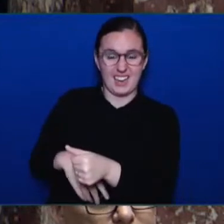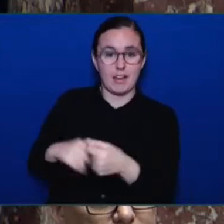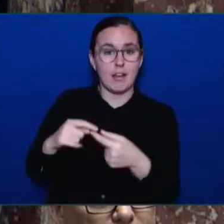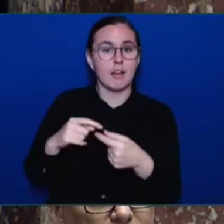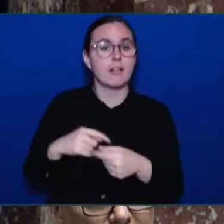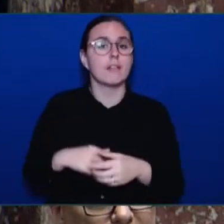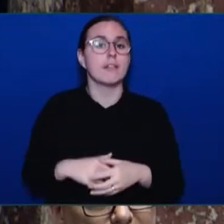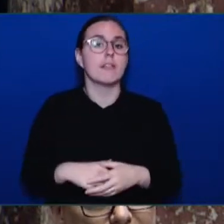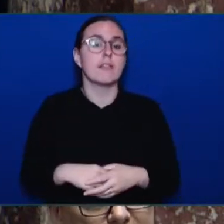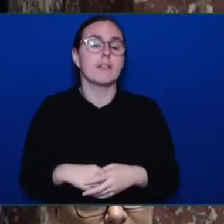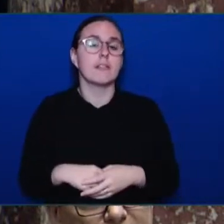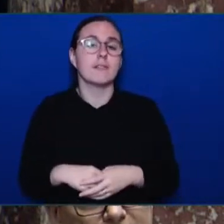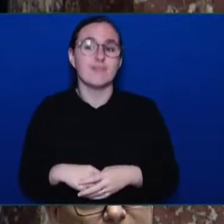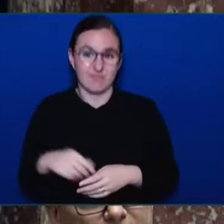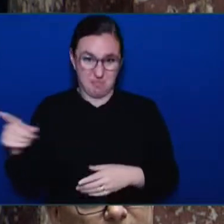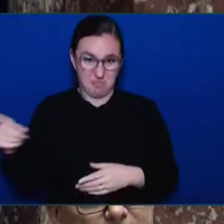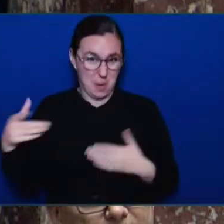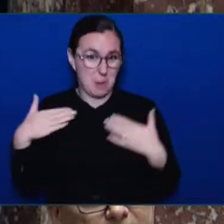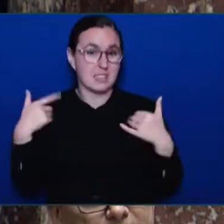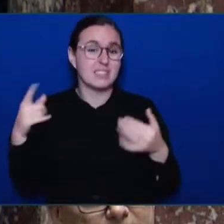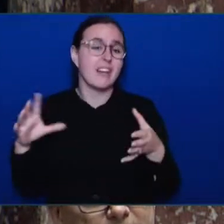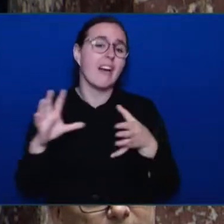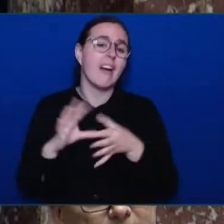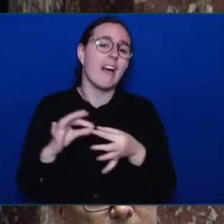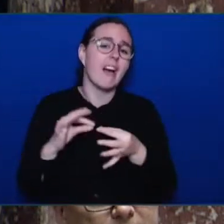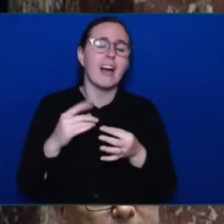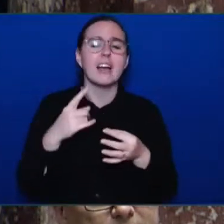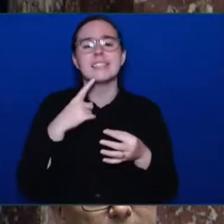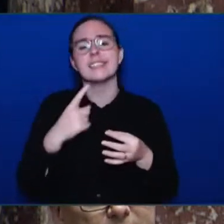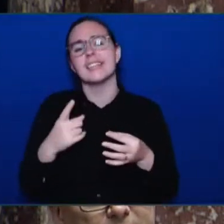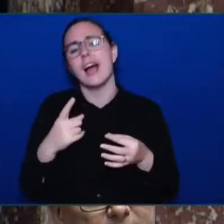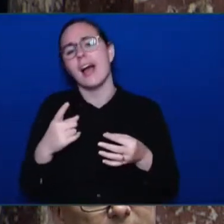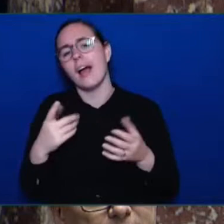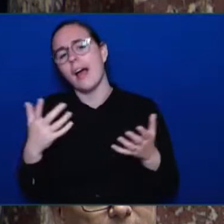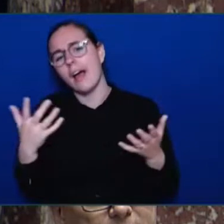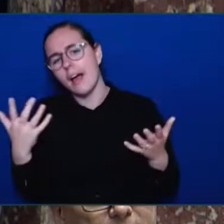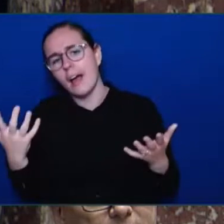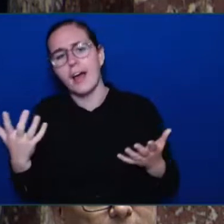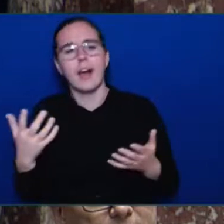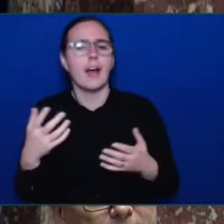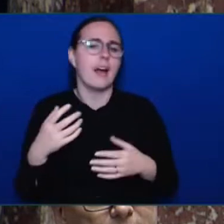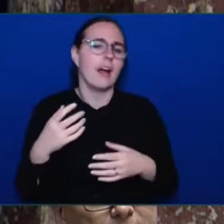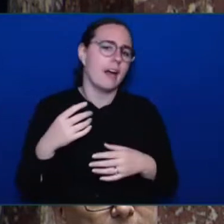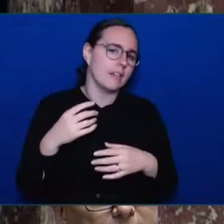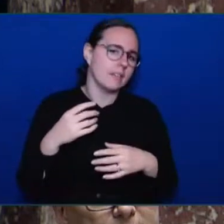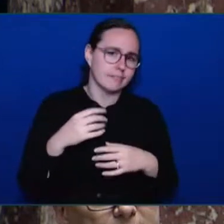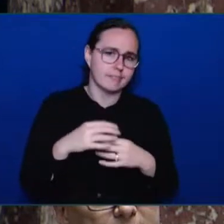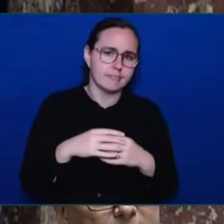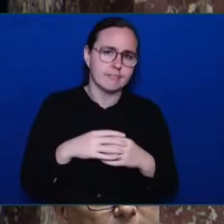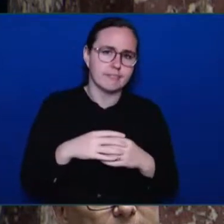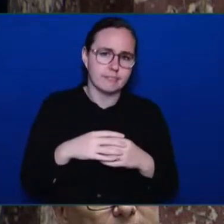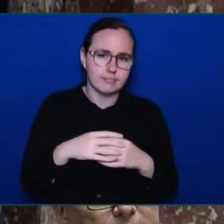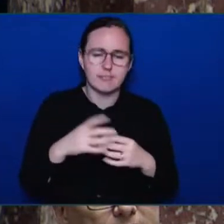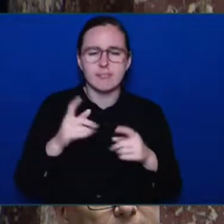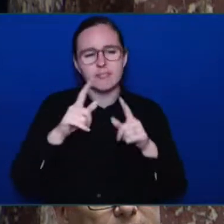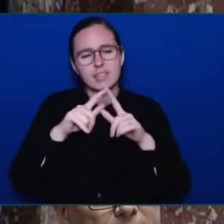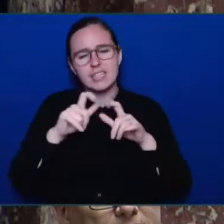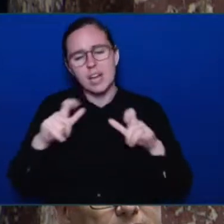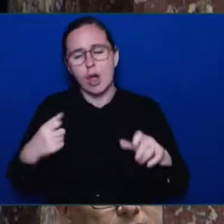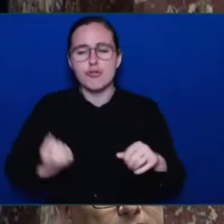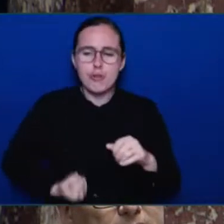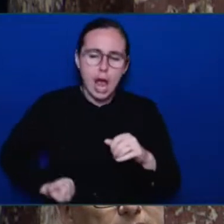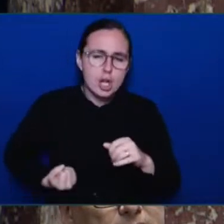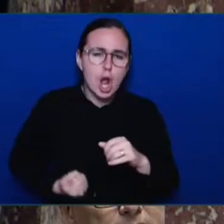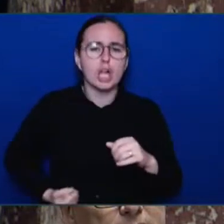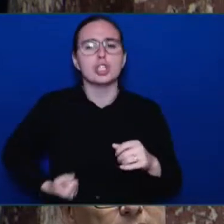and so on. However, now people have to pay out of pocket for what they're calling non-medically necessary services, end quote. Mr.